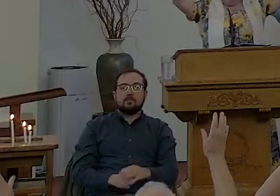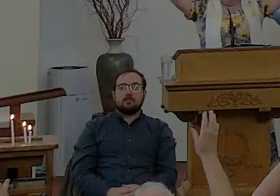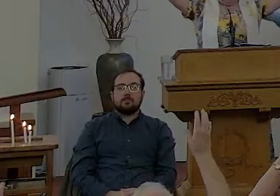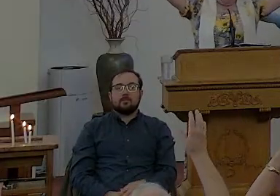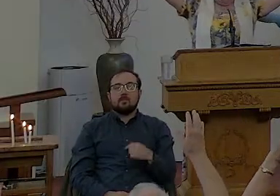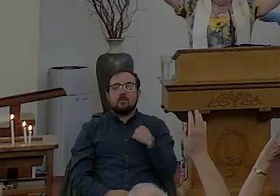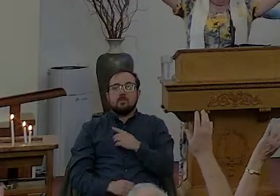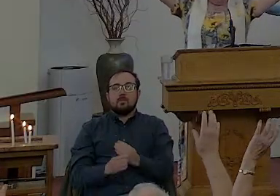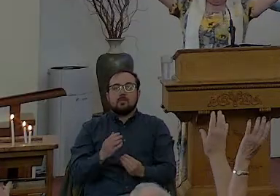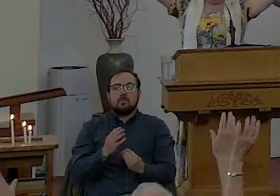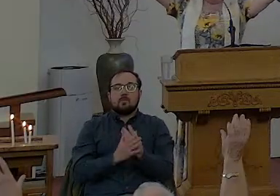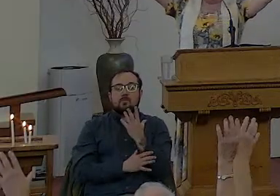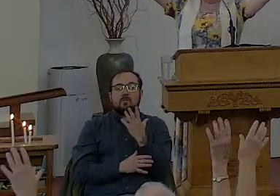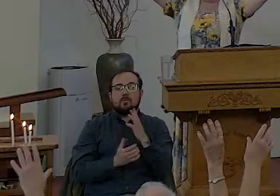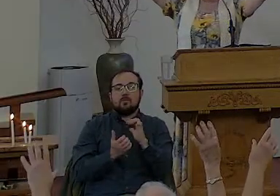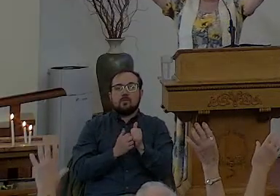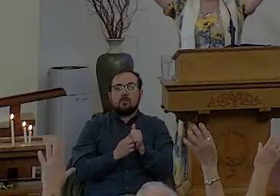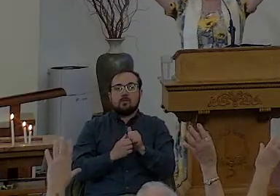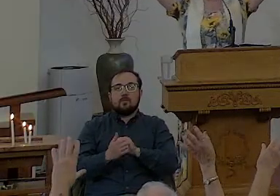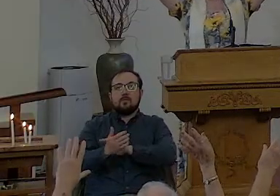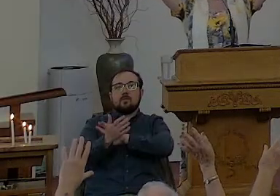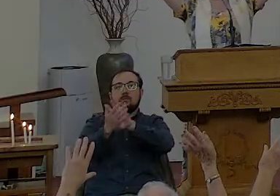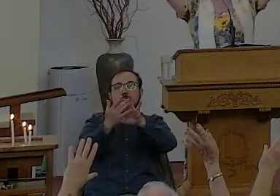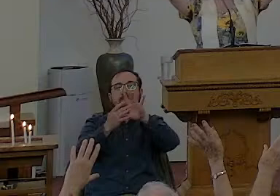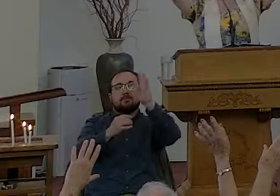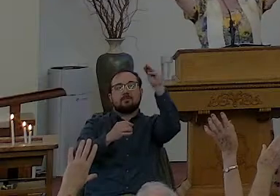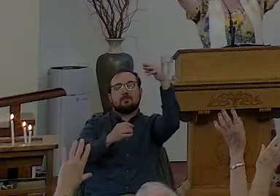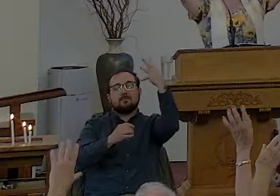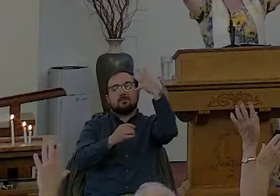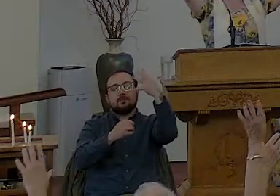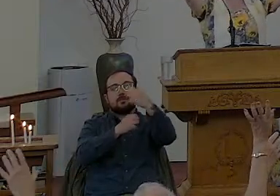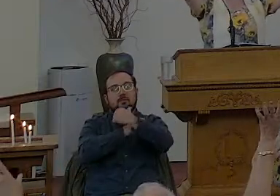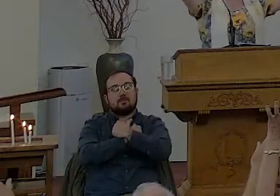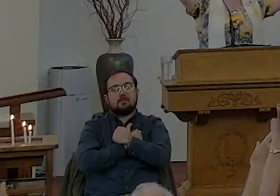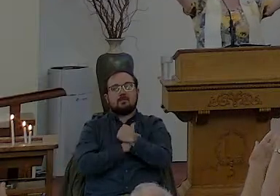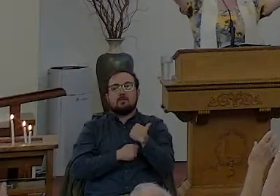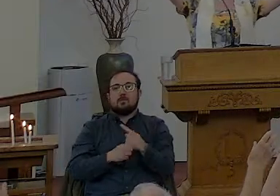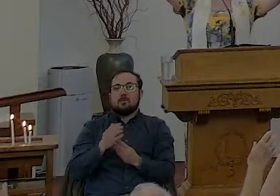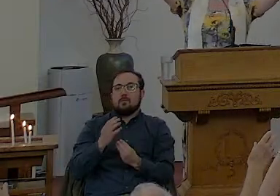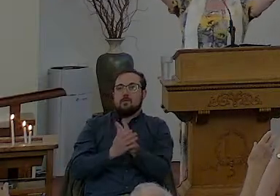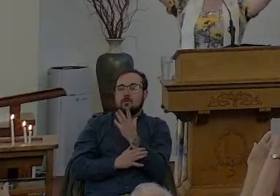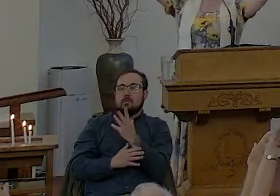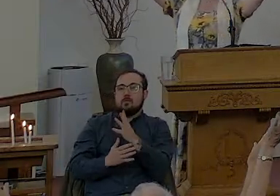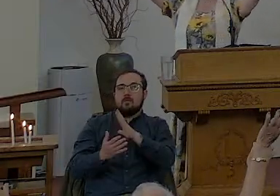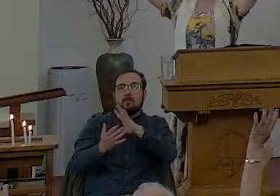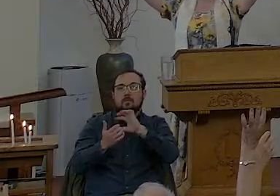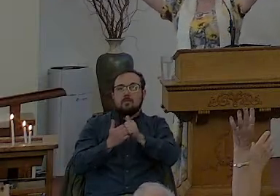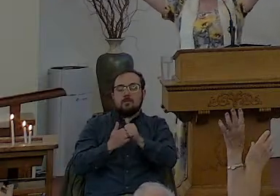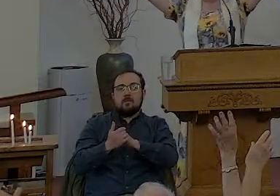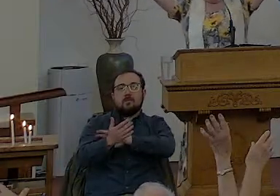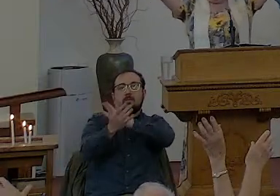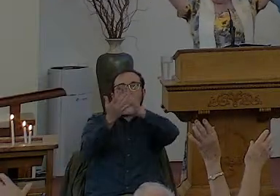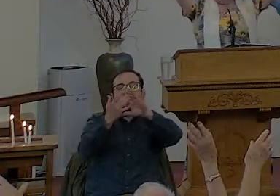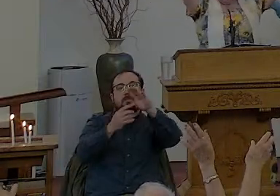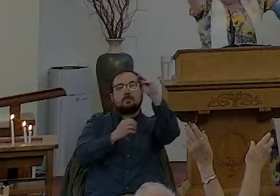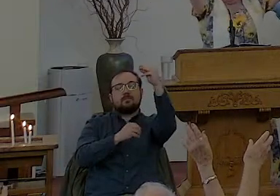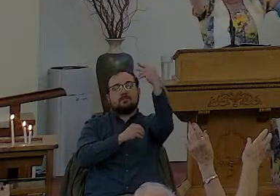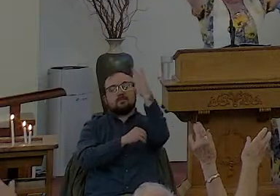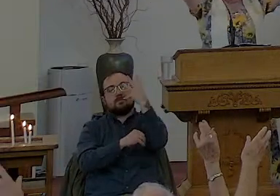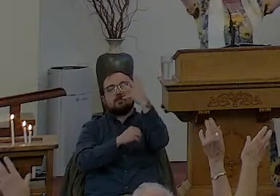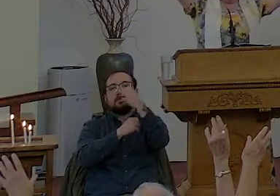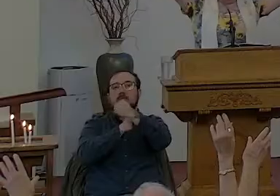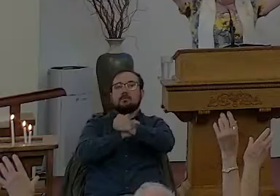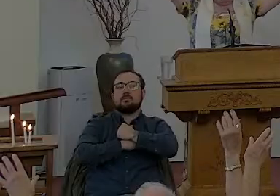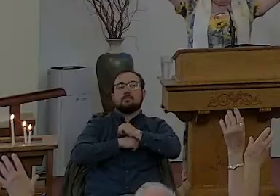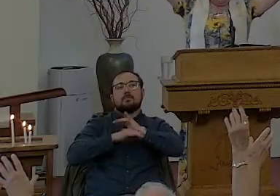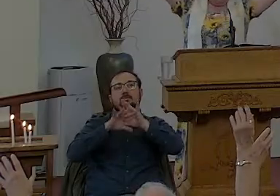We grow by reaching towards light and love. We grow towards reaching towards light